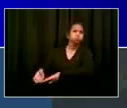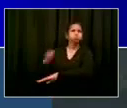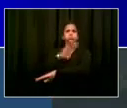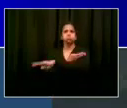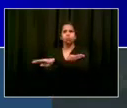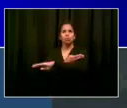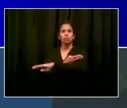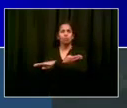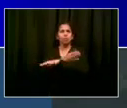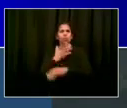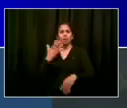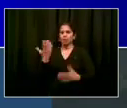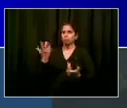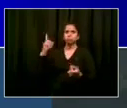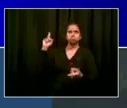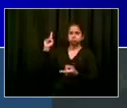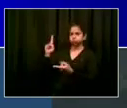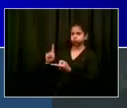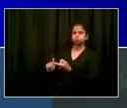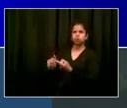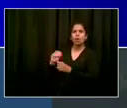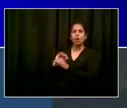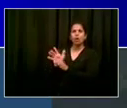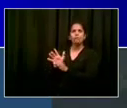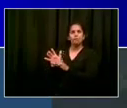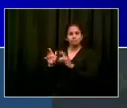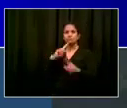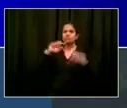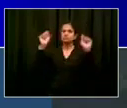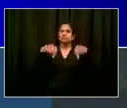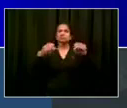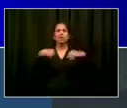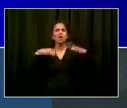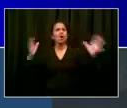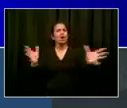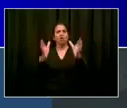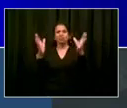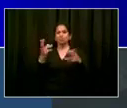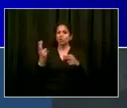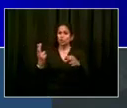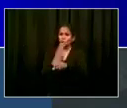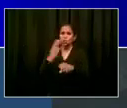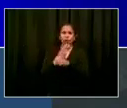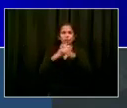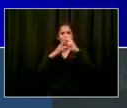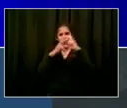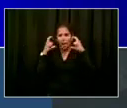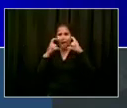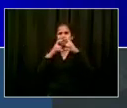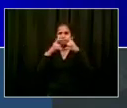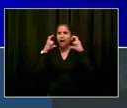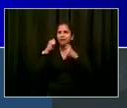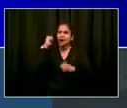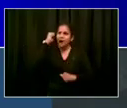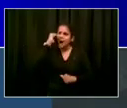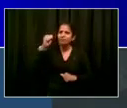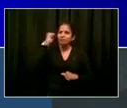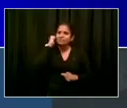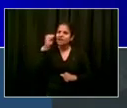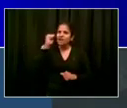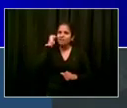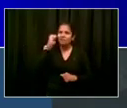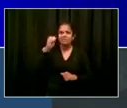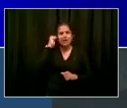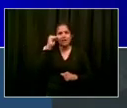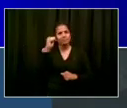not recognize in the beginning of this crisis how crucial this would be. But thank God it was recognized, and thank God New Yorkers